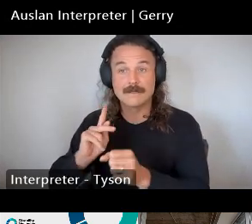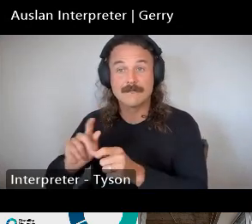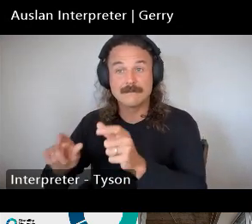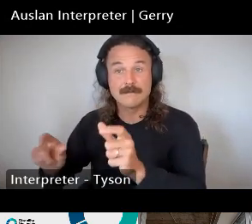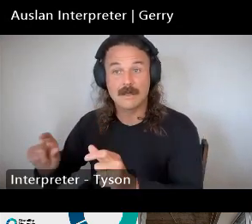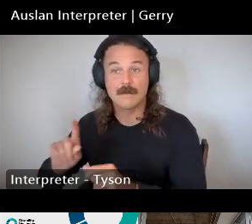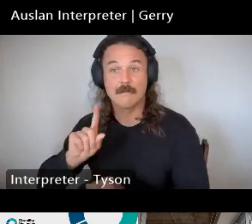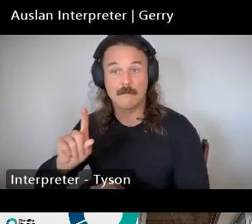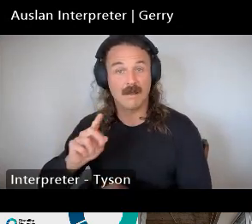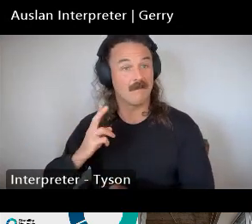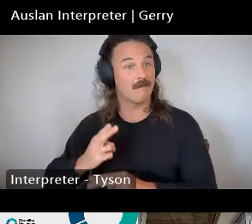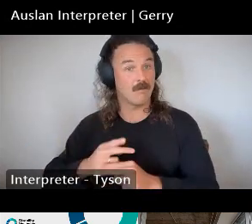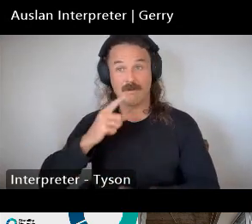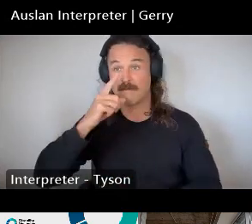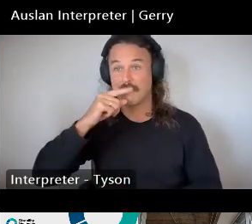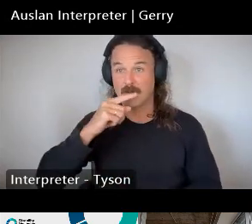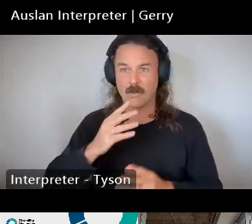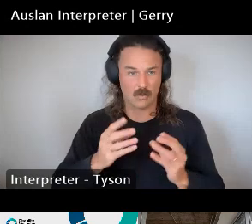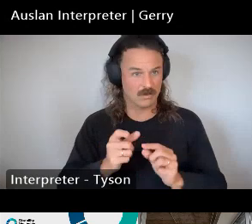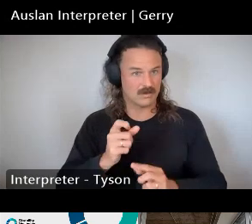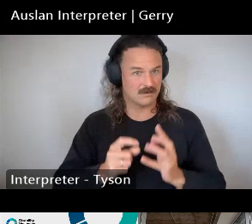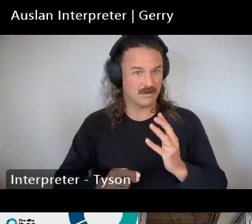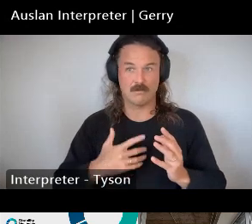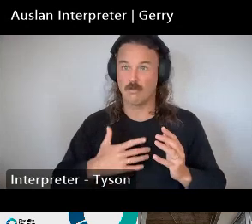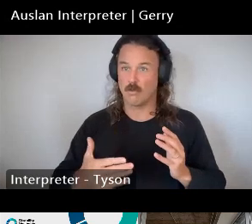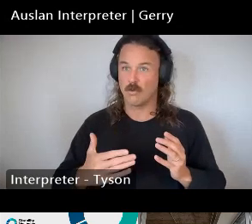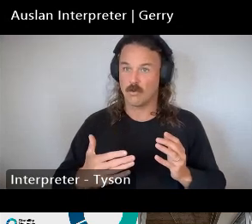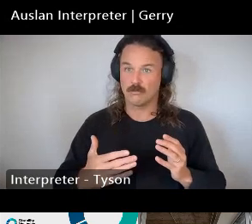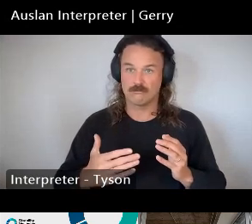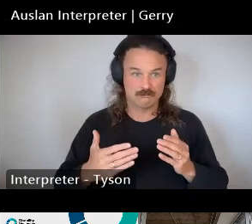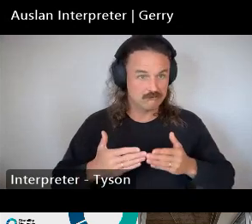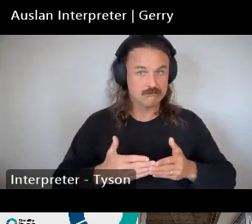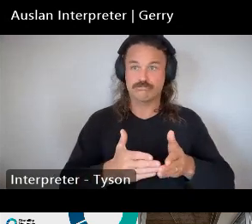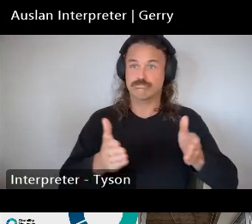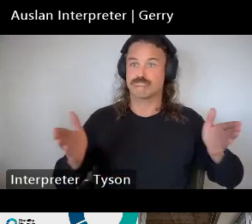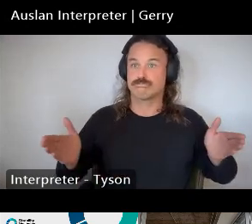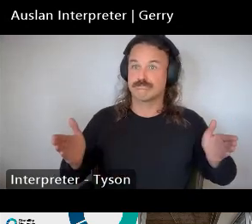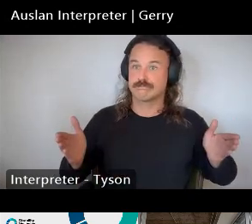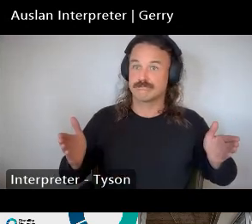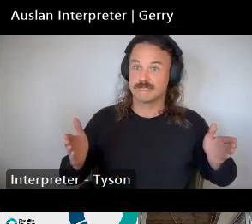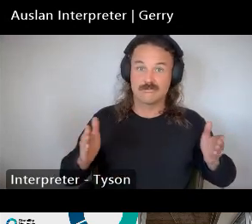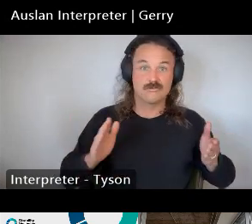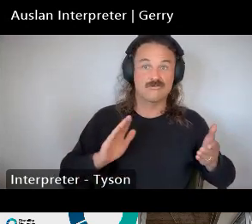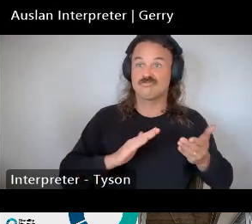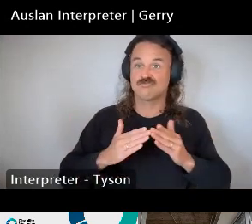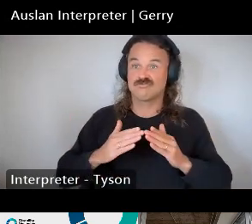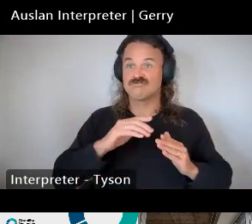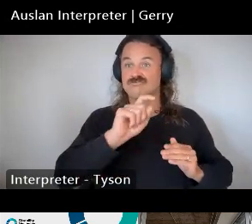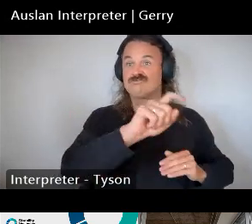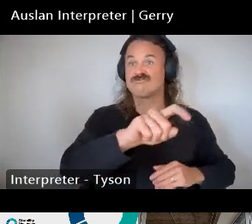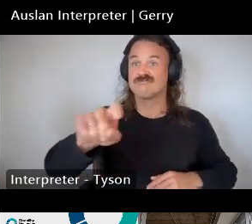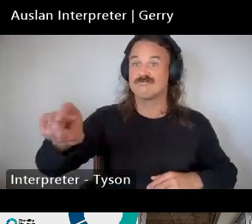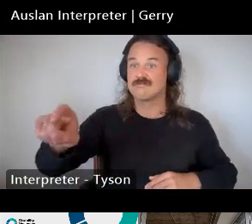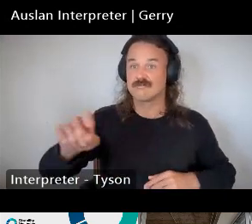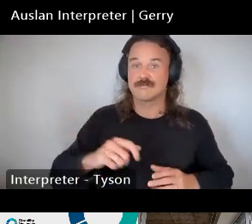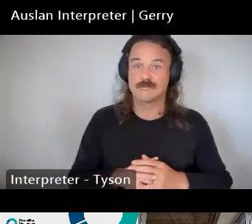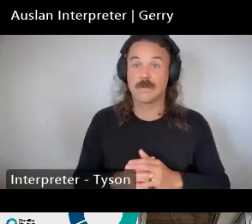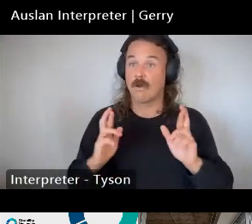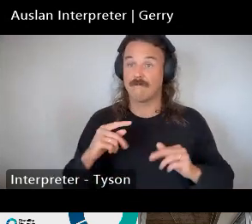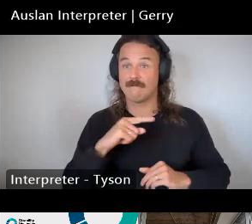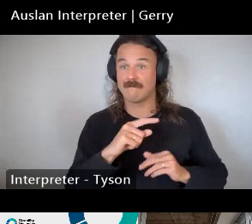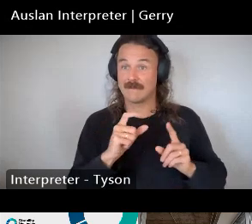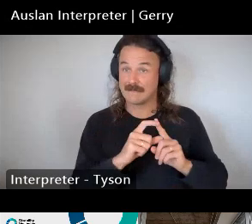disability more broadly. And we certainly hope that the tool will be used